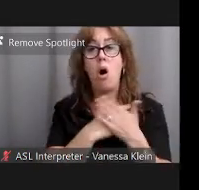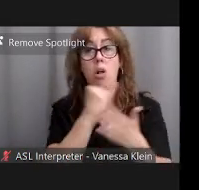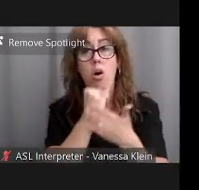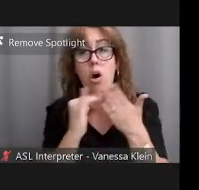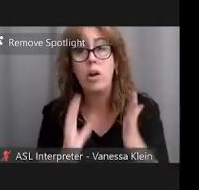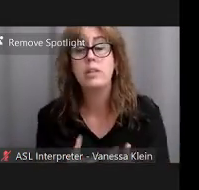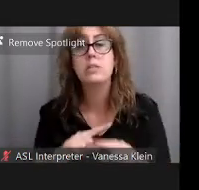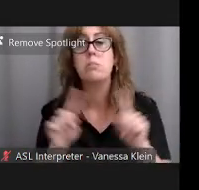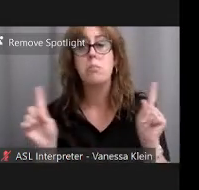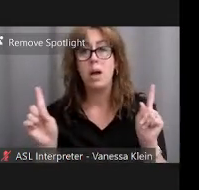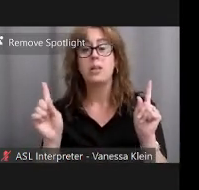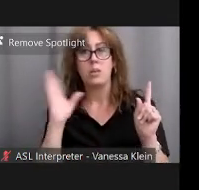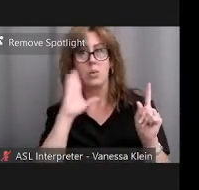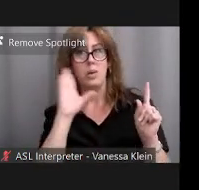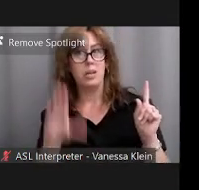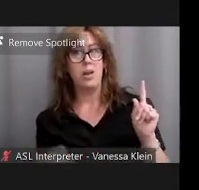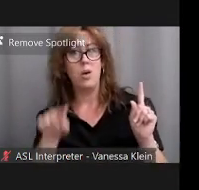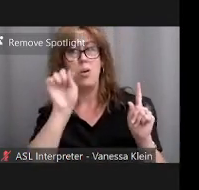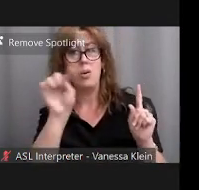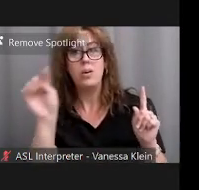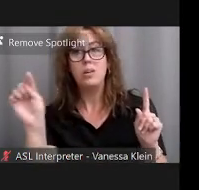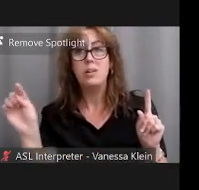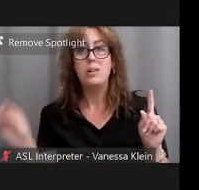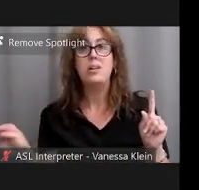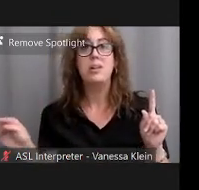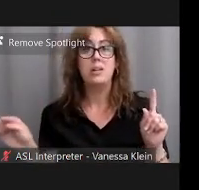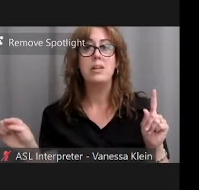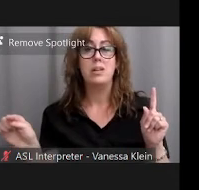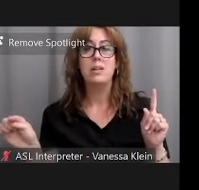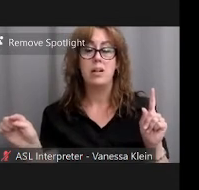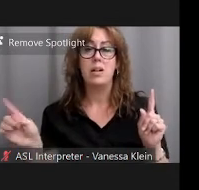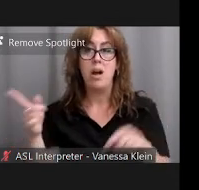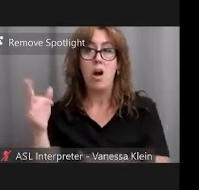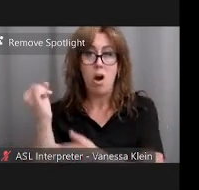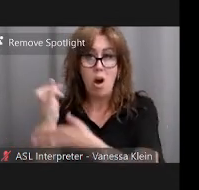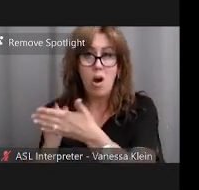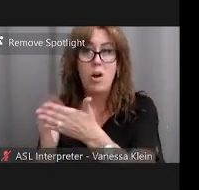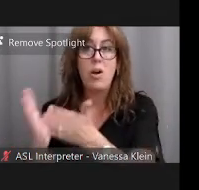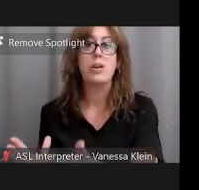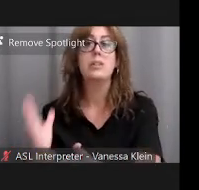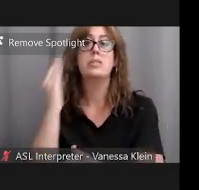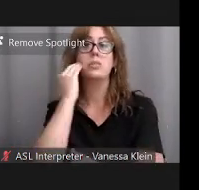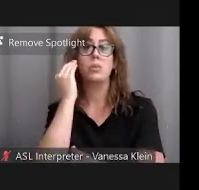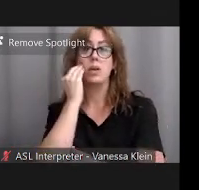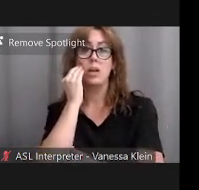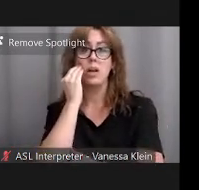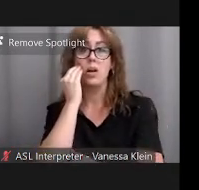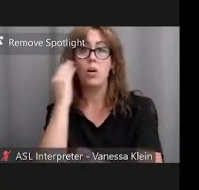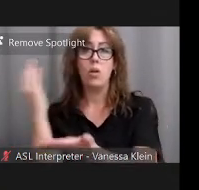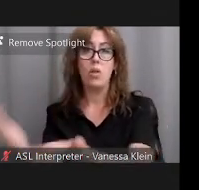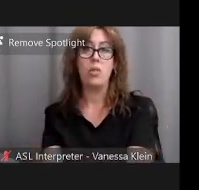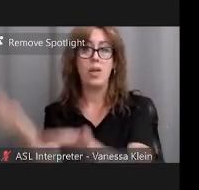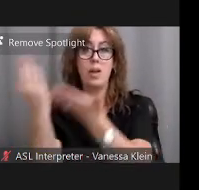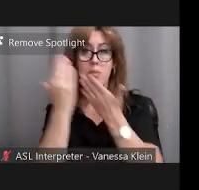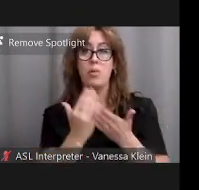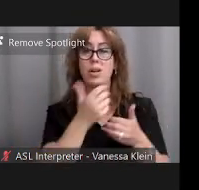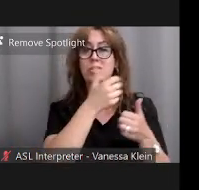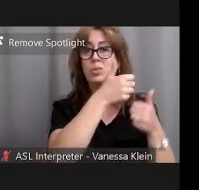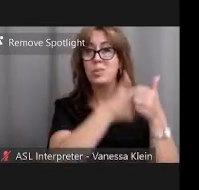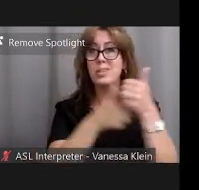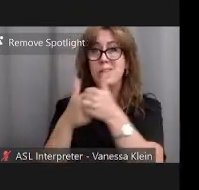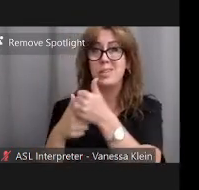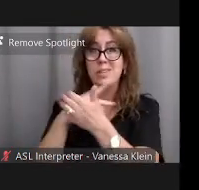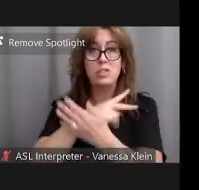who, you know, we know that they bring to each individual project or even a series of